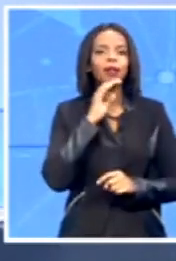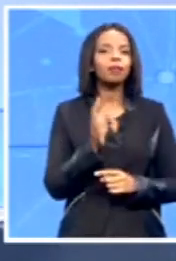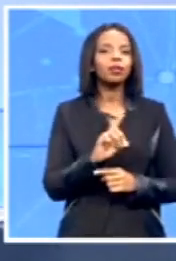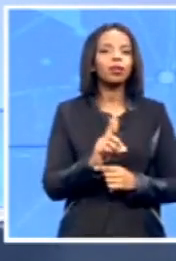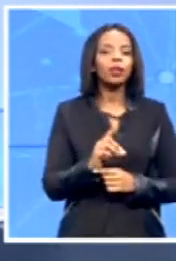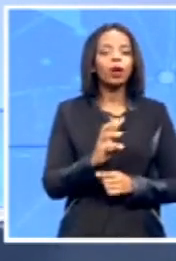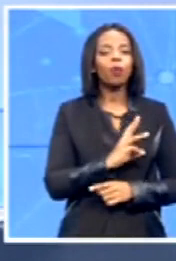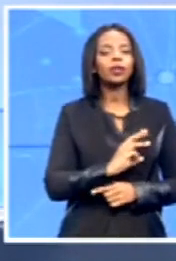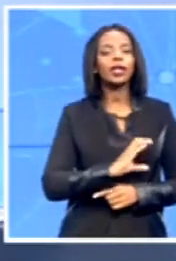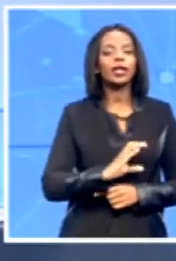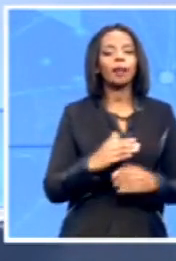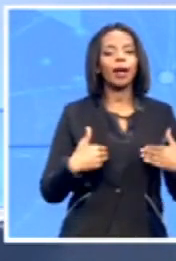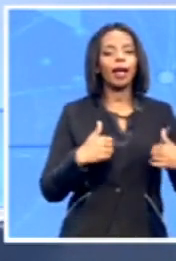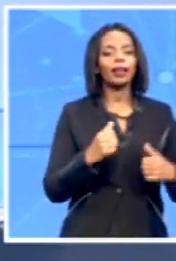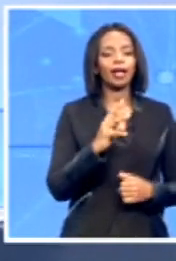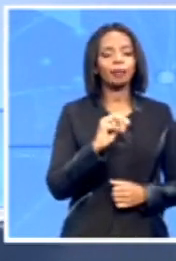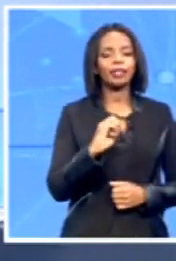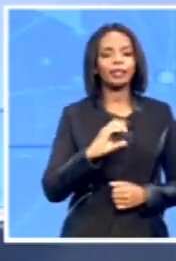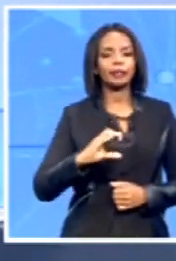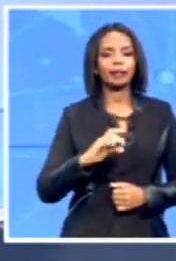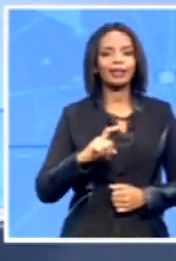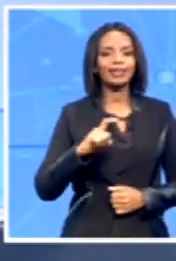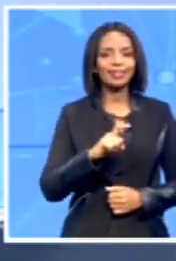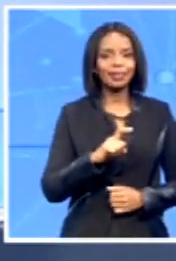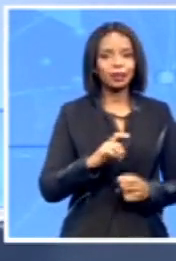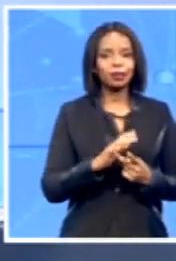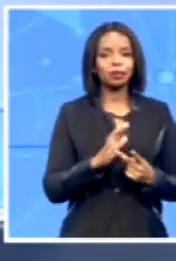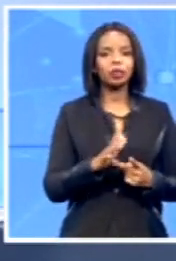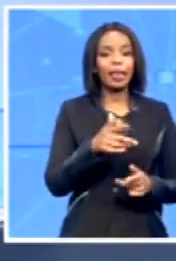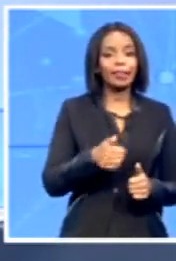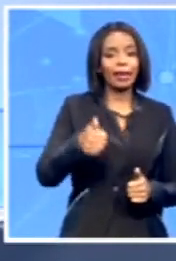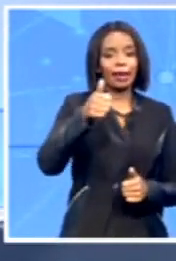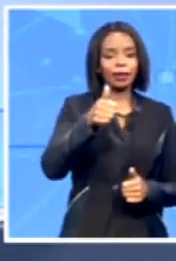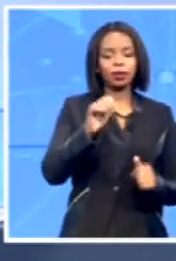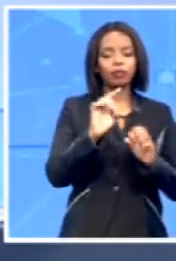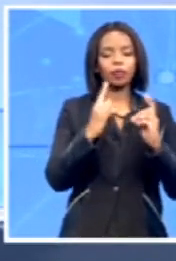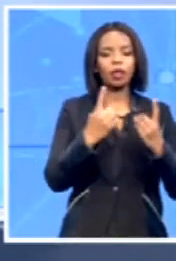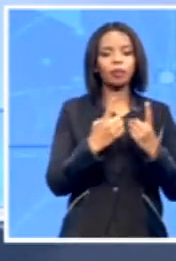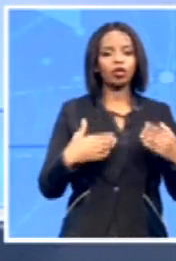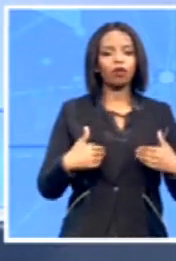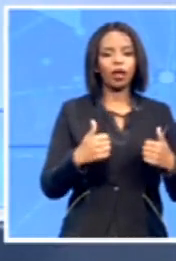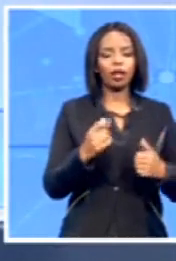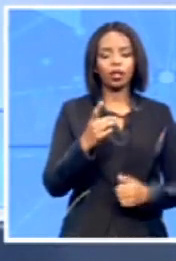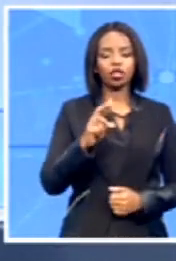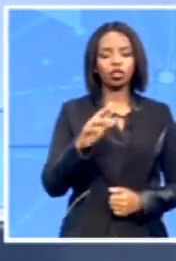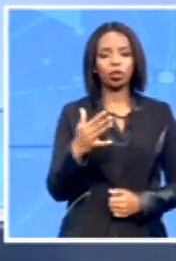Nomafrench Mbombo, and the head of the Department of Health, Dr. Keith Cloete. Let's take you there live.